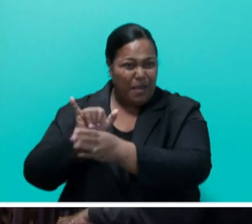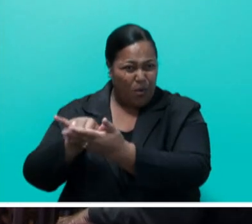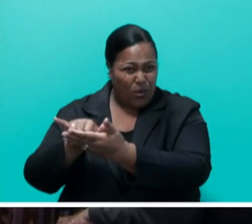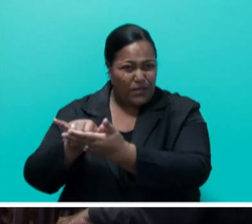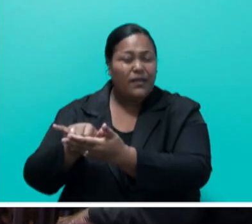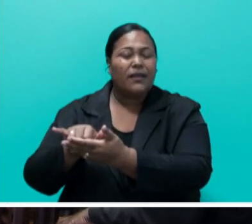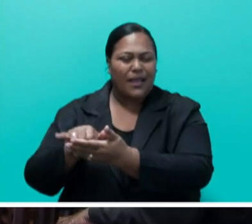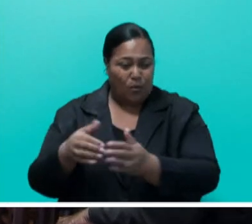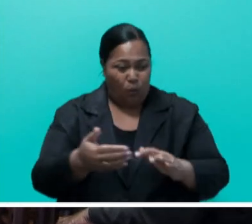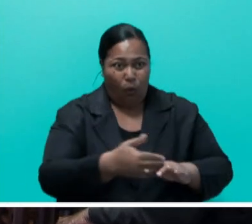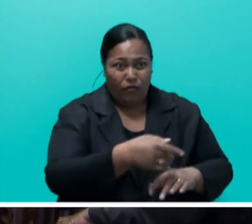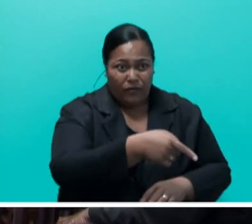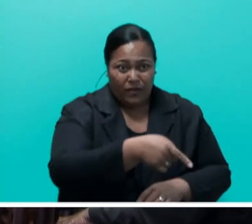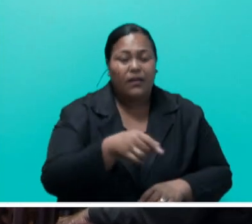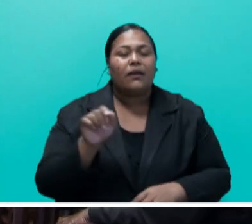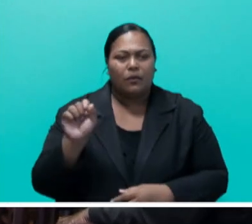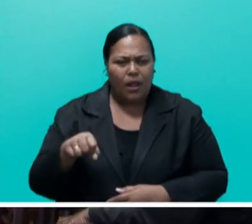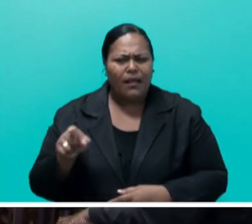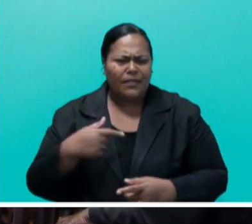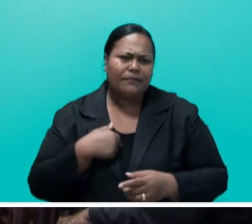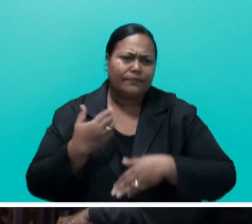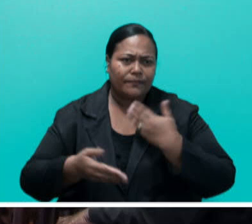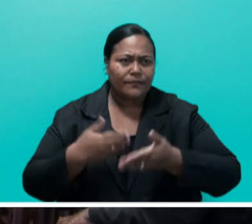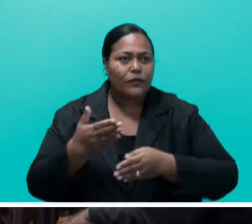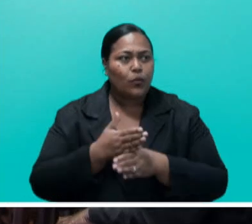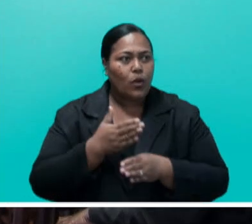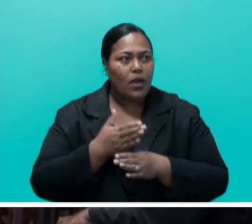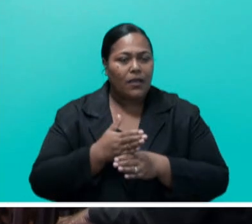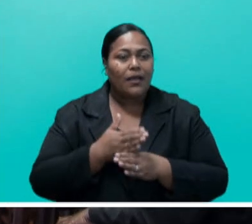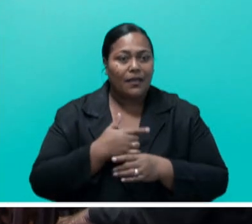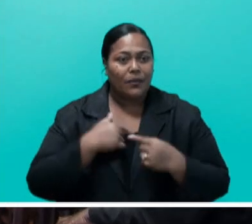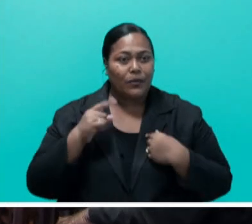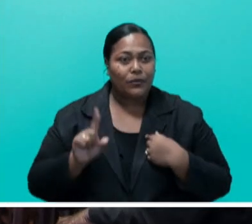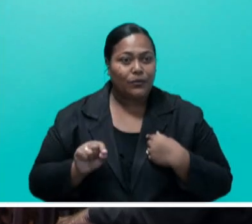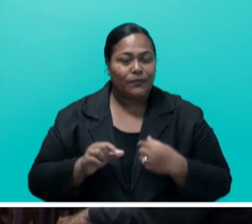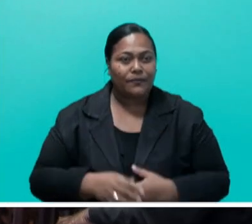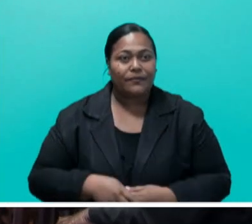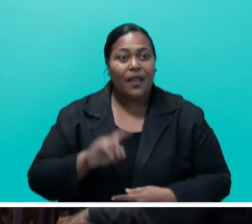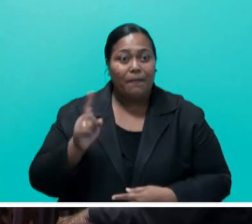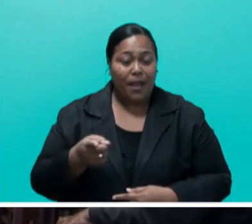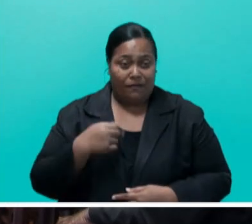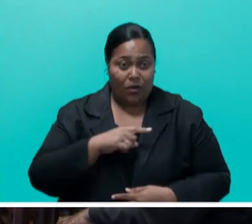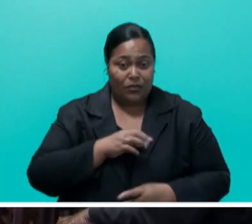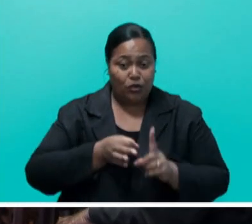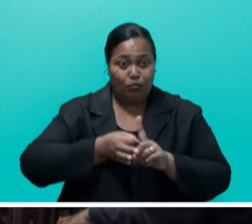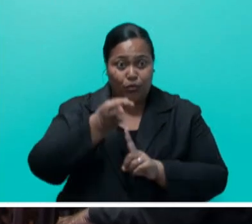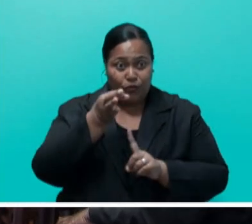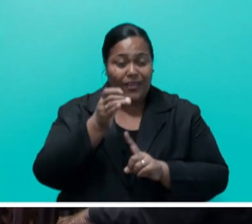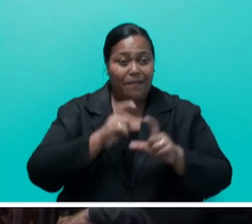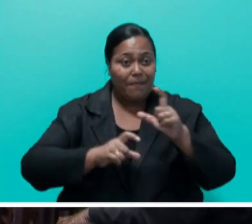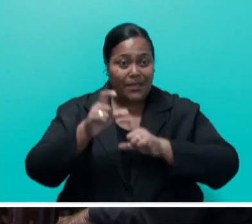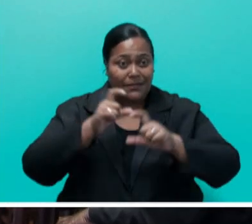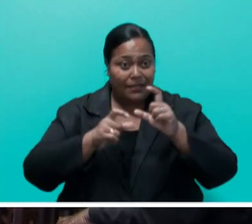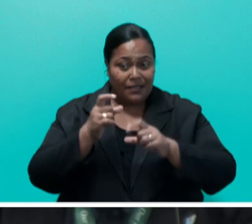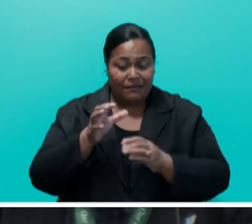I've spoken a little bit about some of the initiatives that we do, but in terms of enhancing the capabilities that we have at the